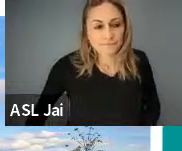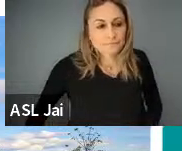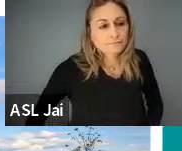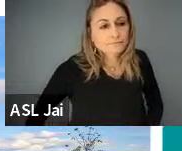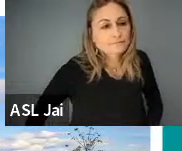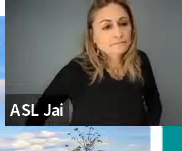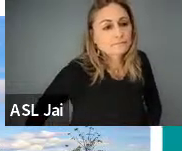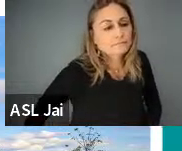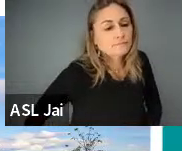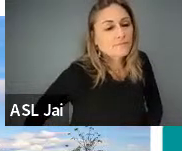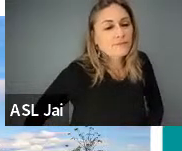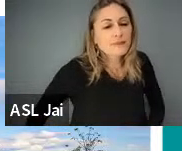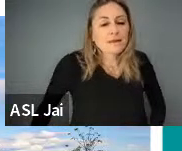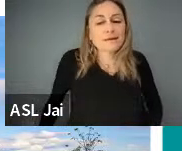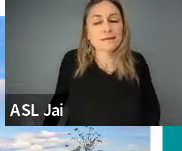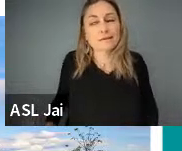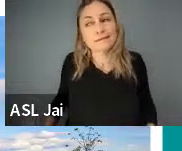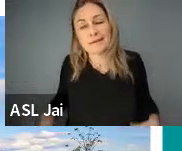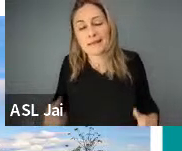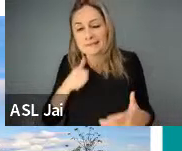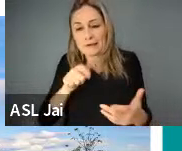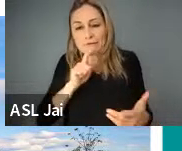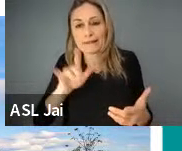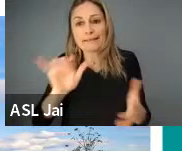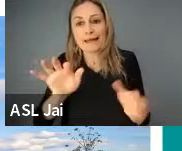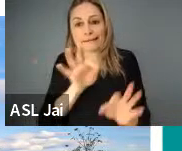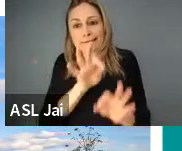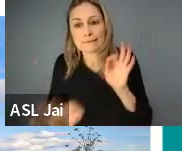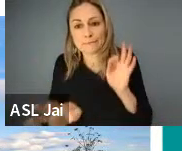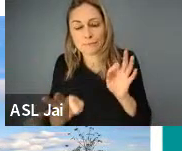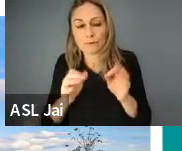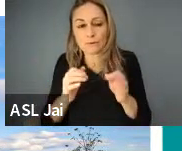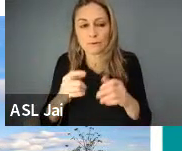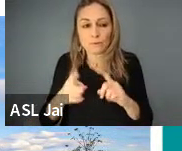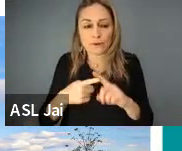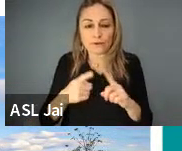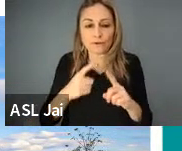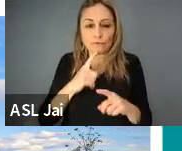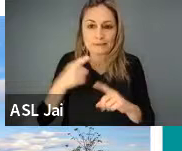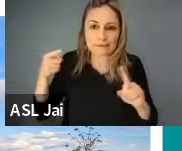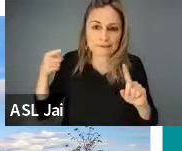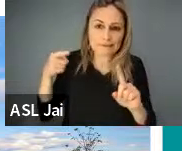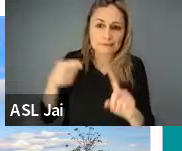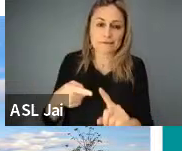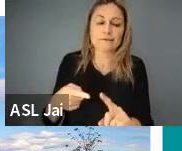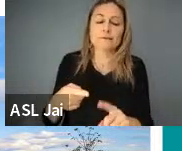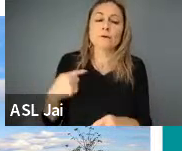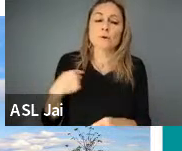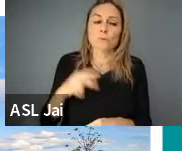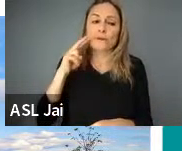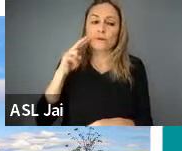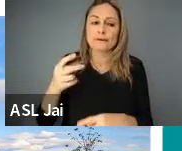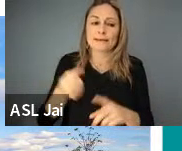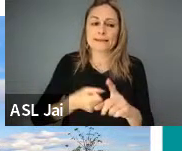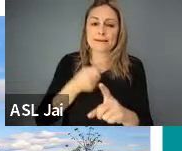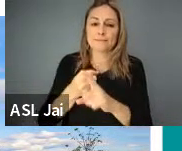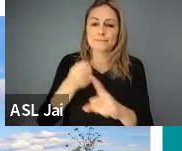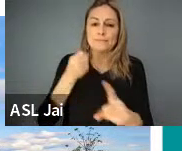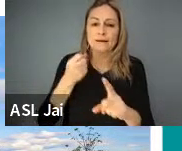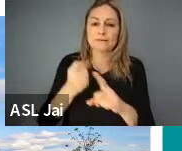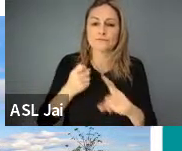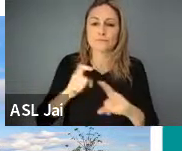So it's not quite that simple when you get down into the nuts and bolts about it, because we look at impacts from a different set